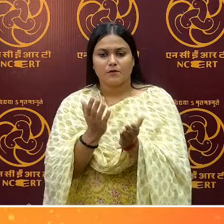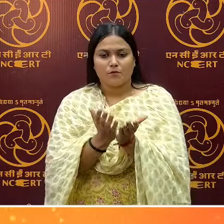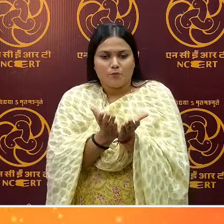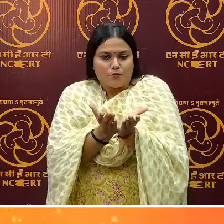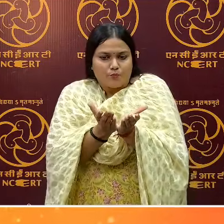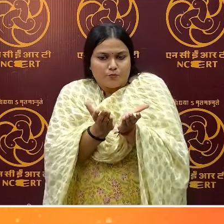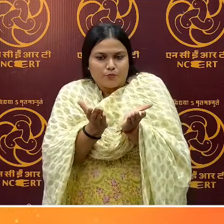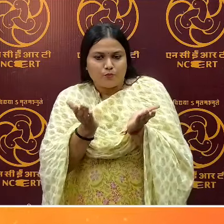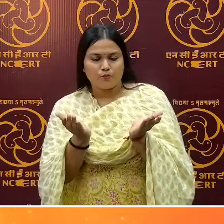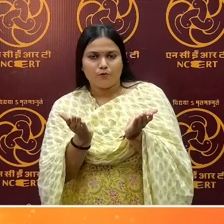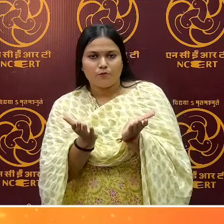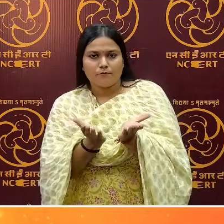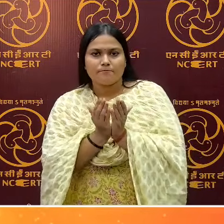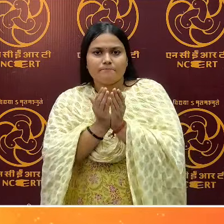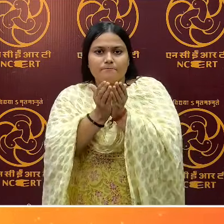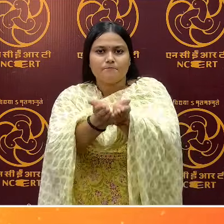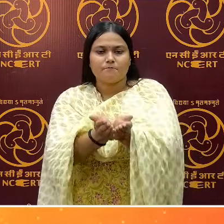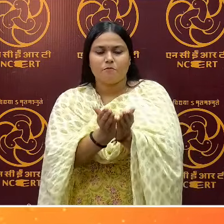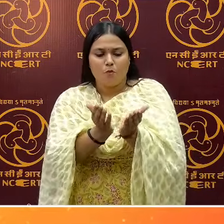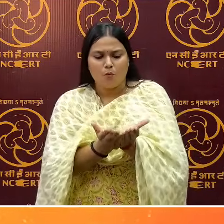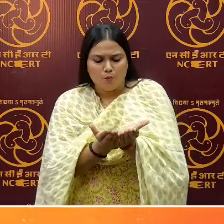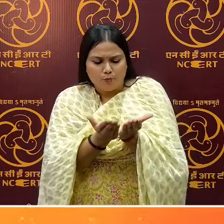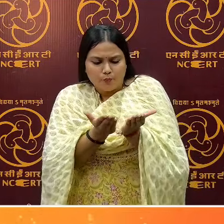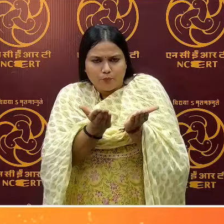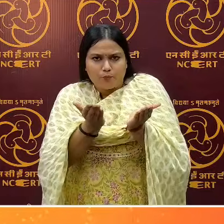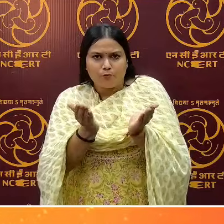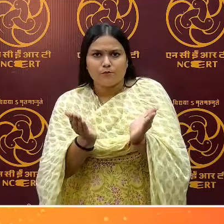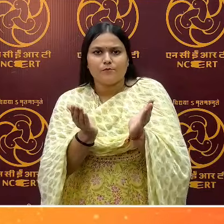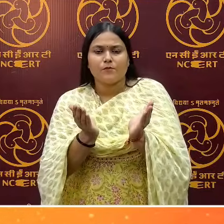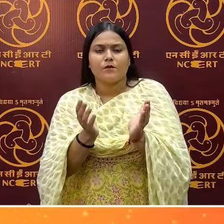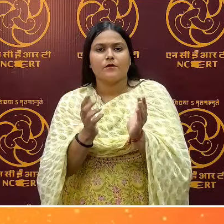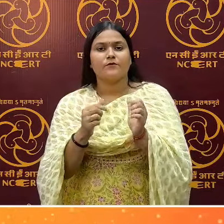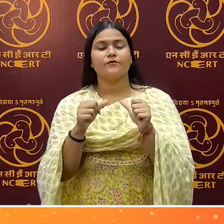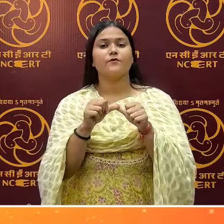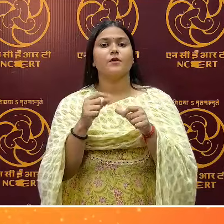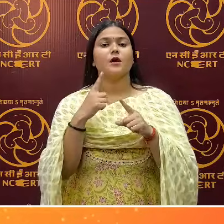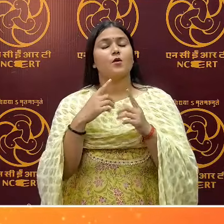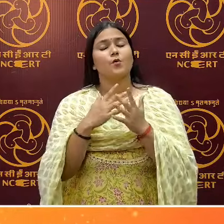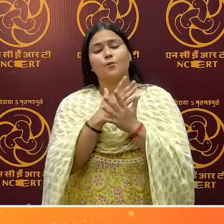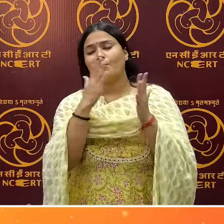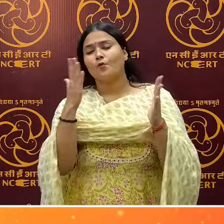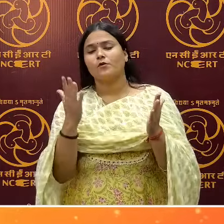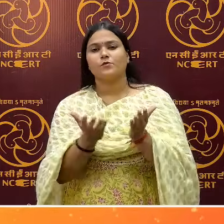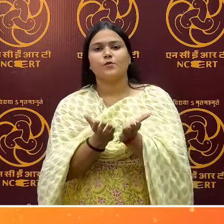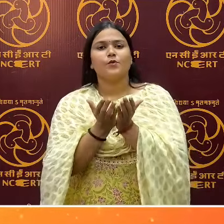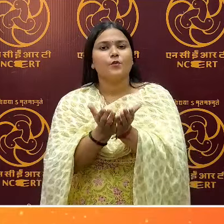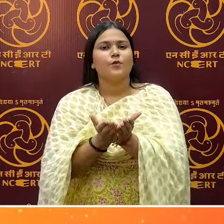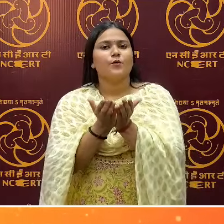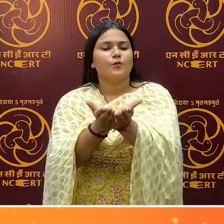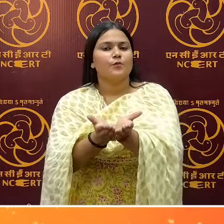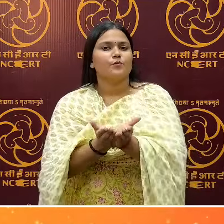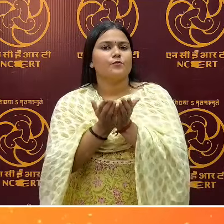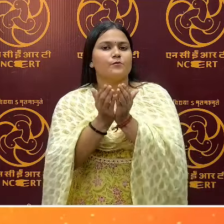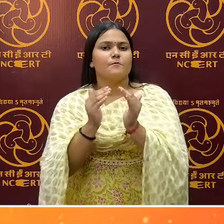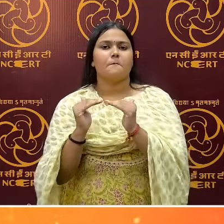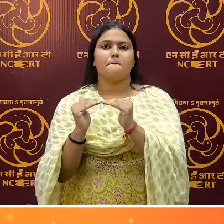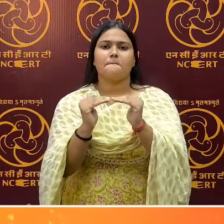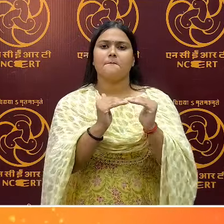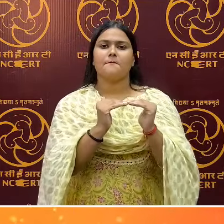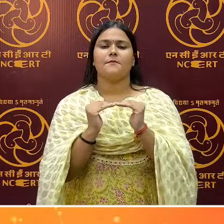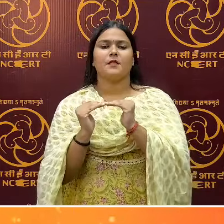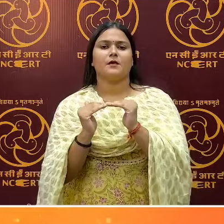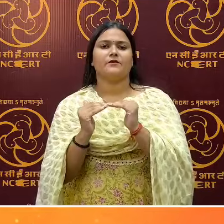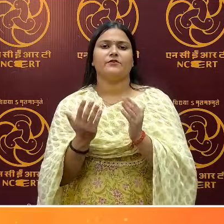broad surface area, and there is a huge air chamber that makes it light weighted and helps it to float in water.